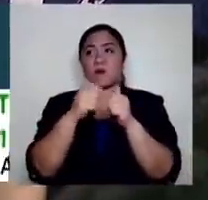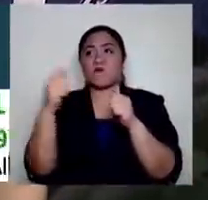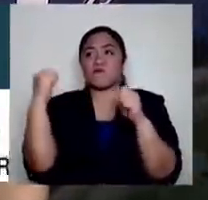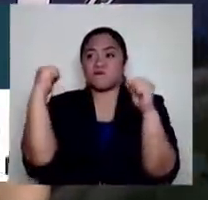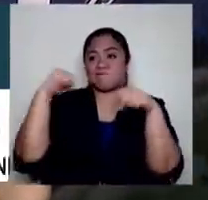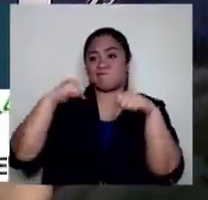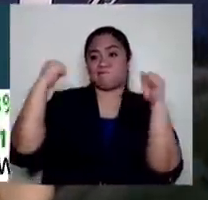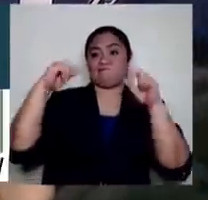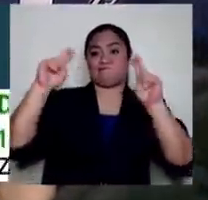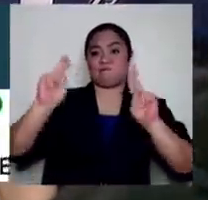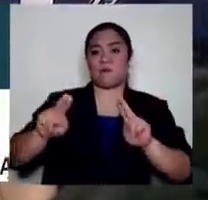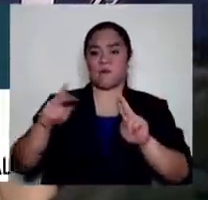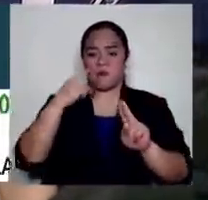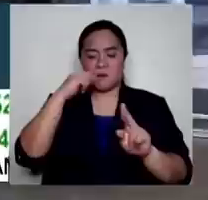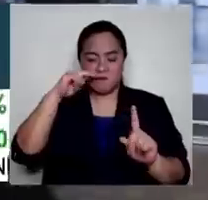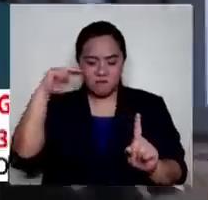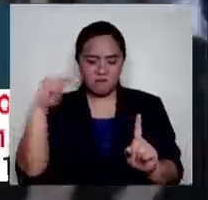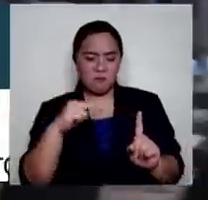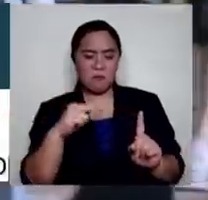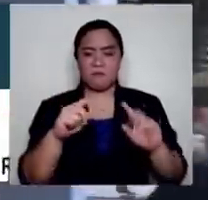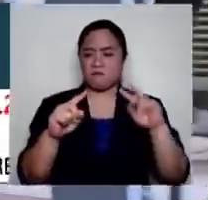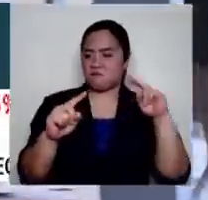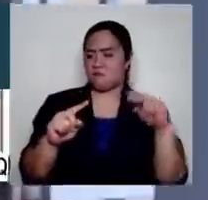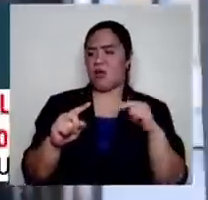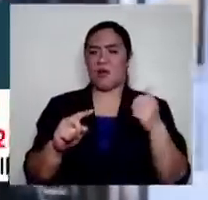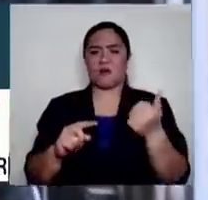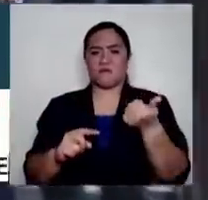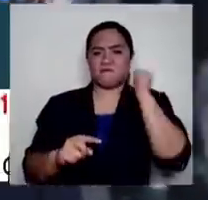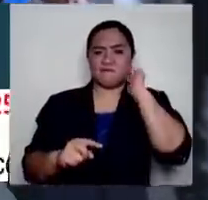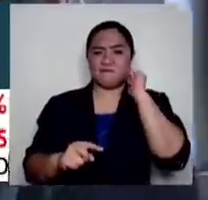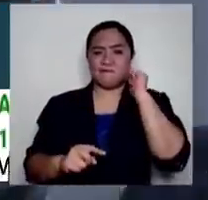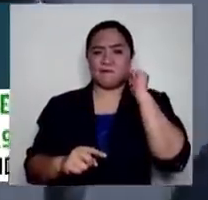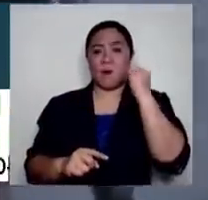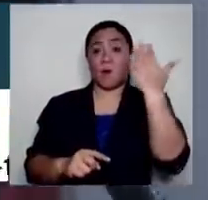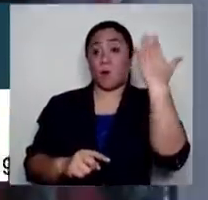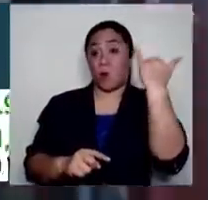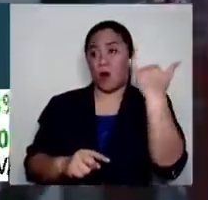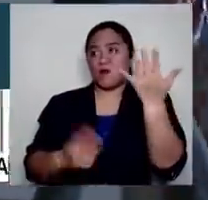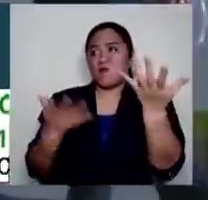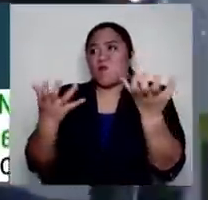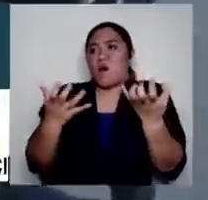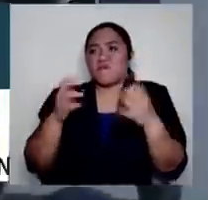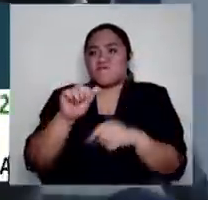Ay, latignan yan because iba nga ang gusto nilang mangyari. And then,